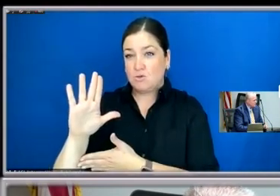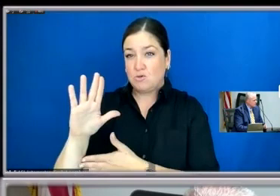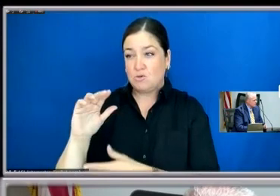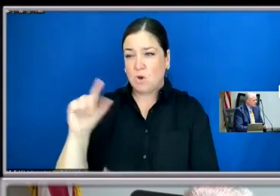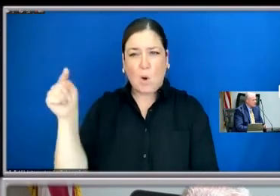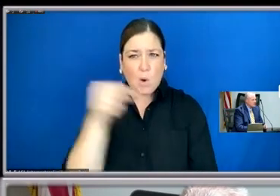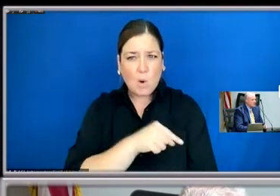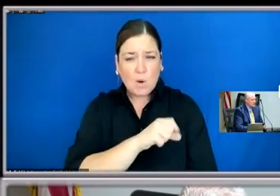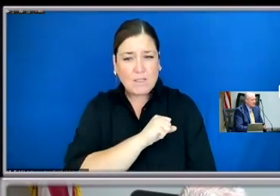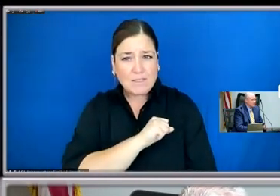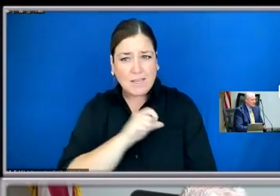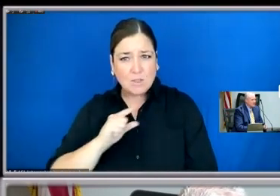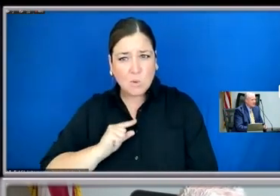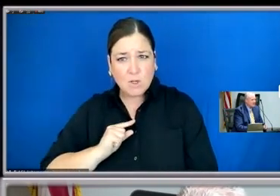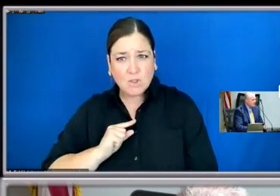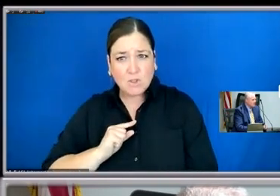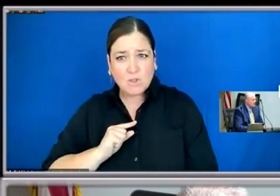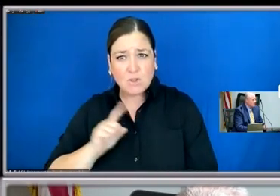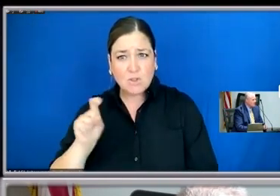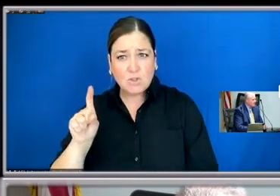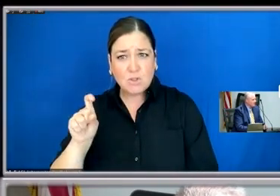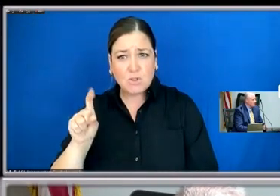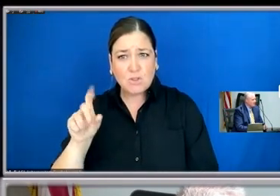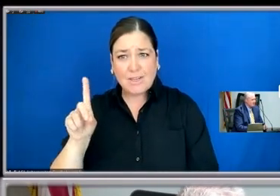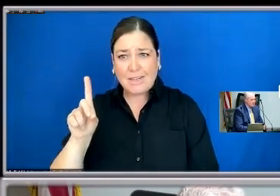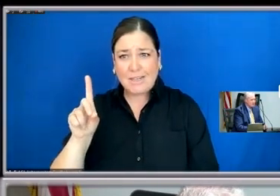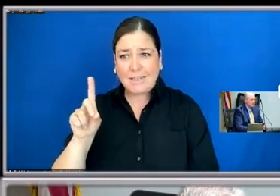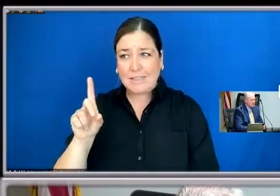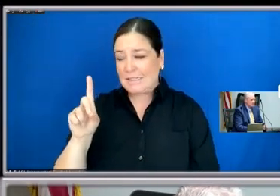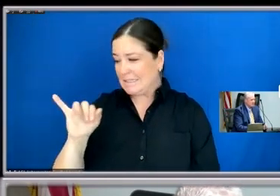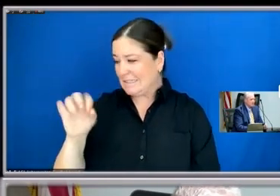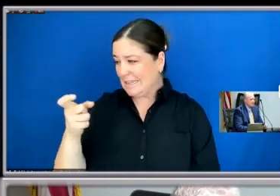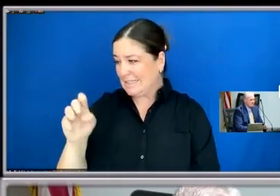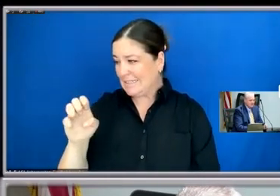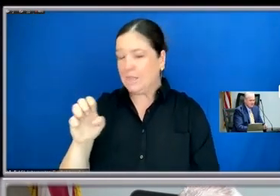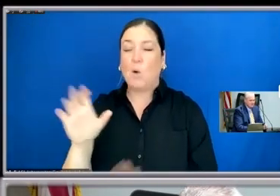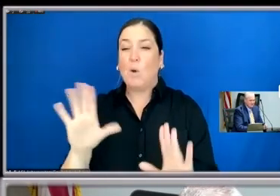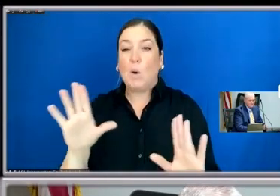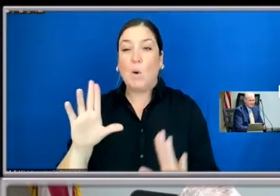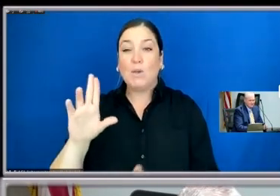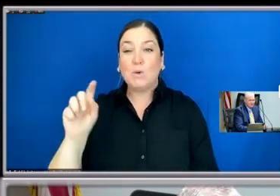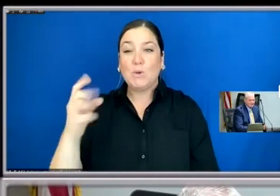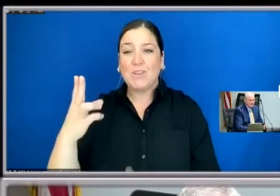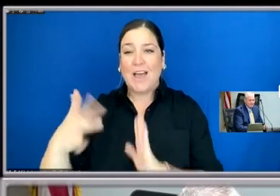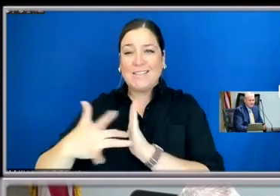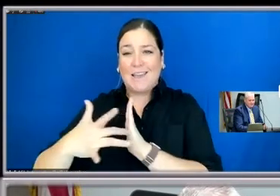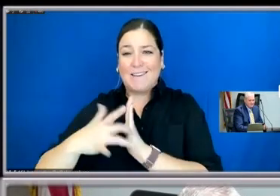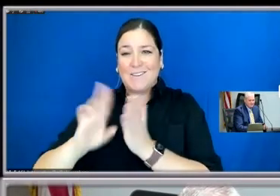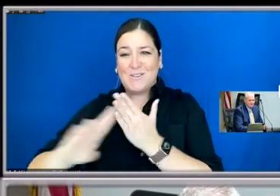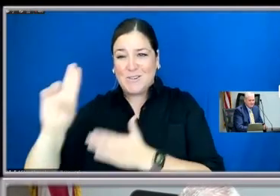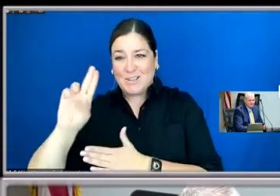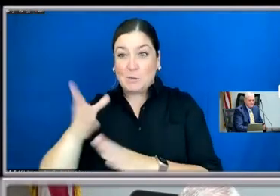in, not Yes. Davis, down in I was going to say Yeah, Dixie, but the college St. George. previously known as Dixie. Previous.